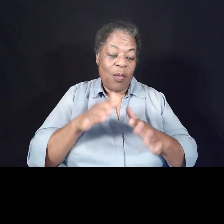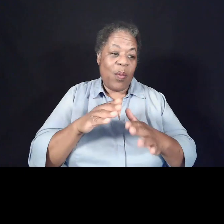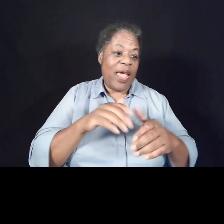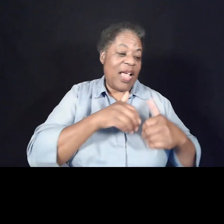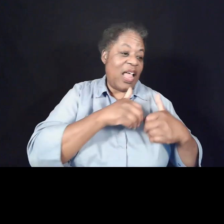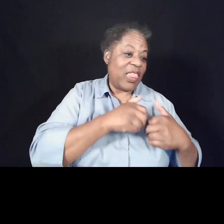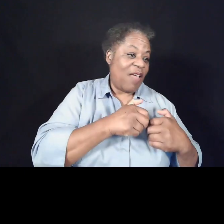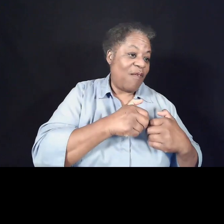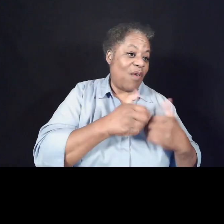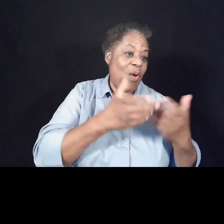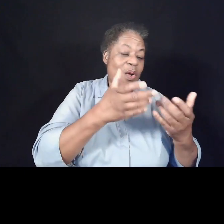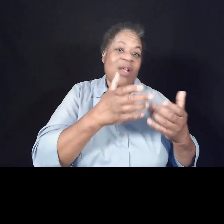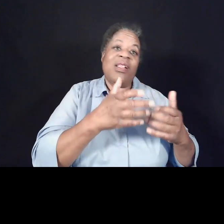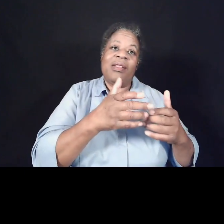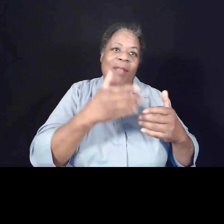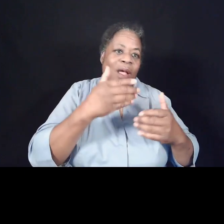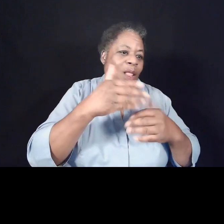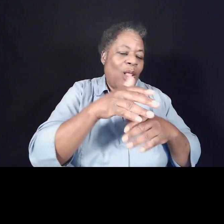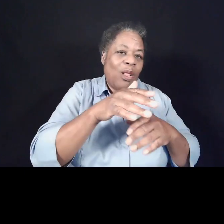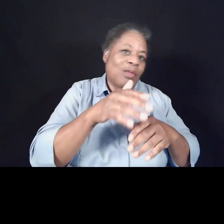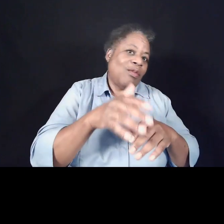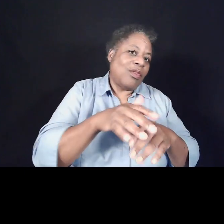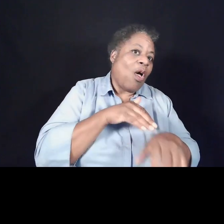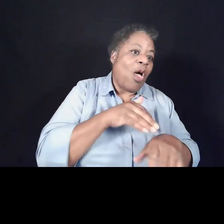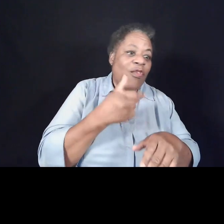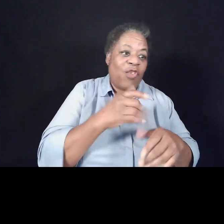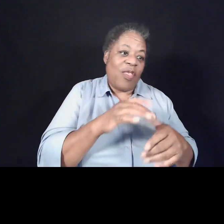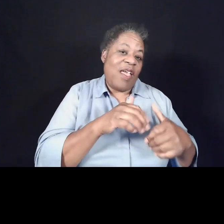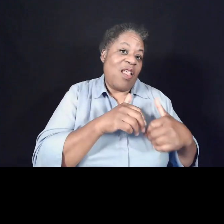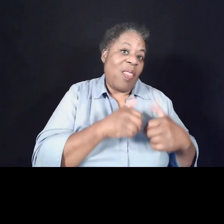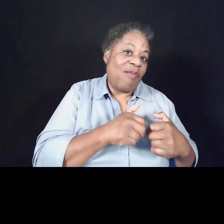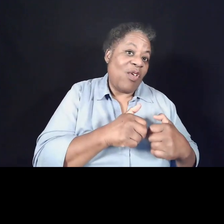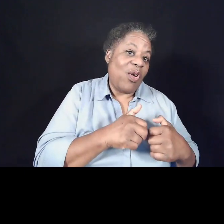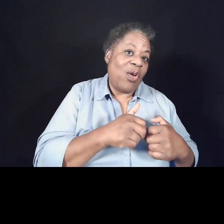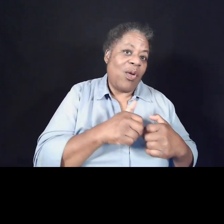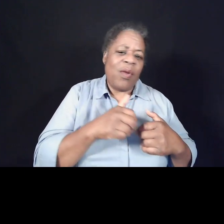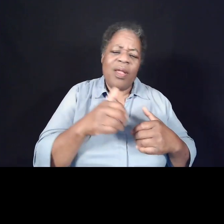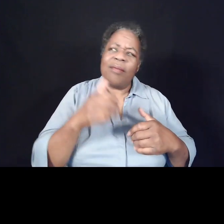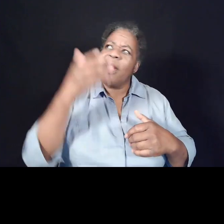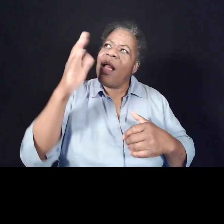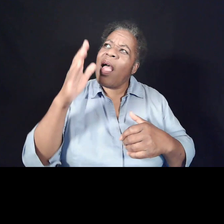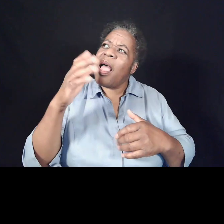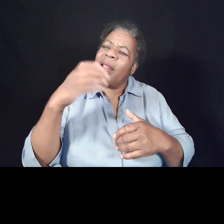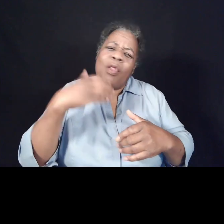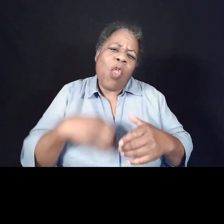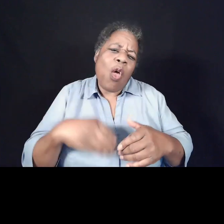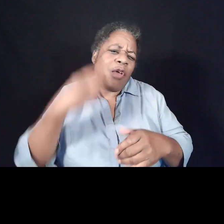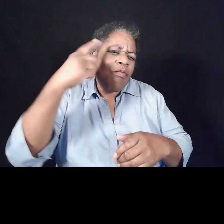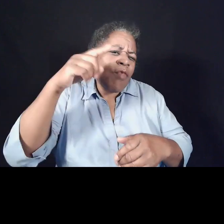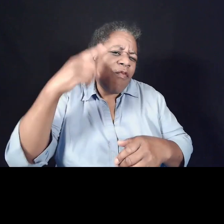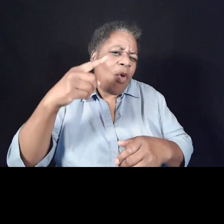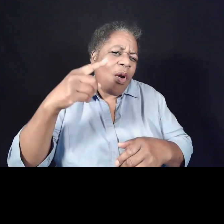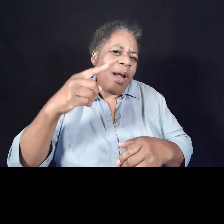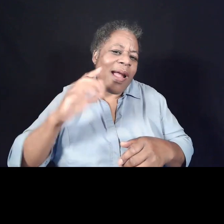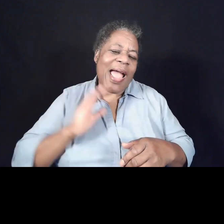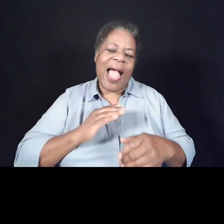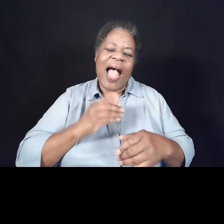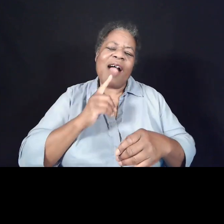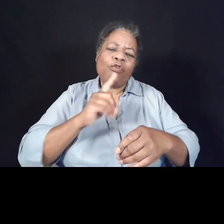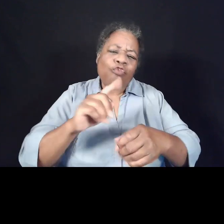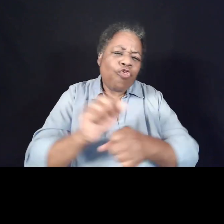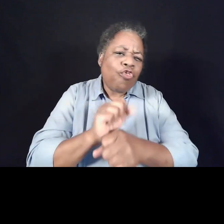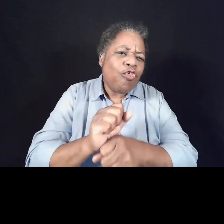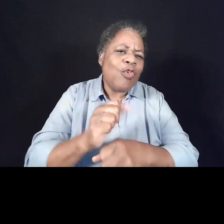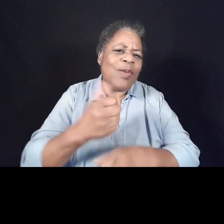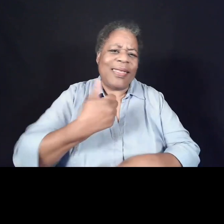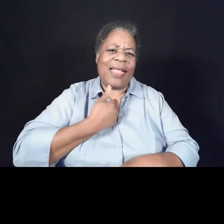beloved. And what God longs for is our true self. That's what James means by the spirit or